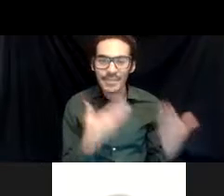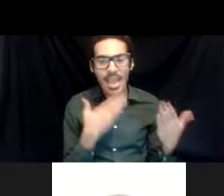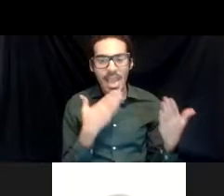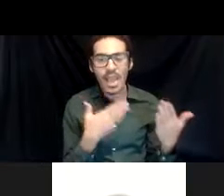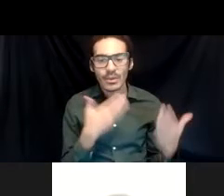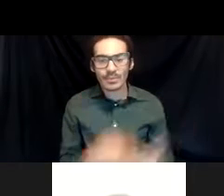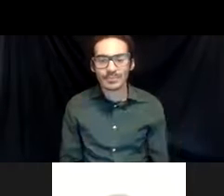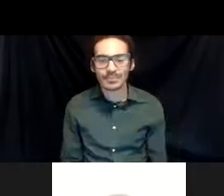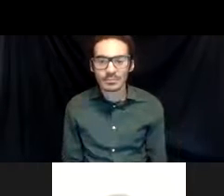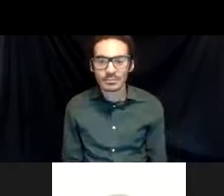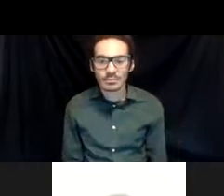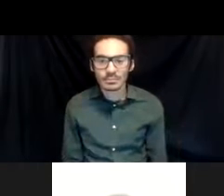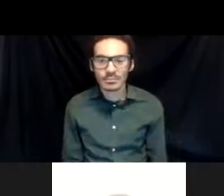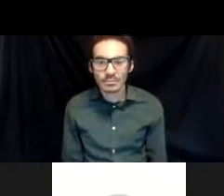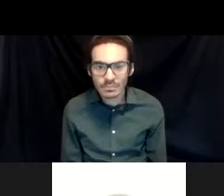yeah.